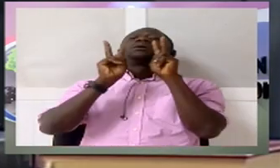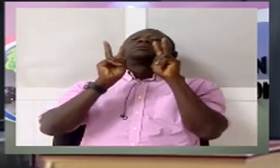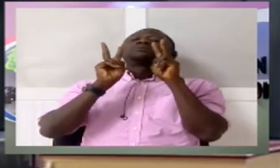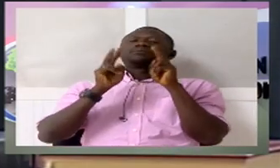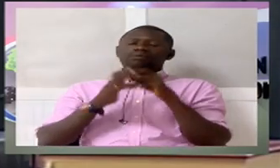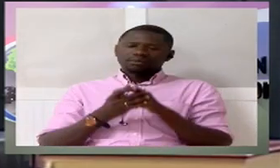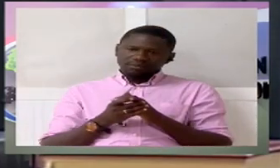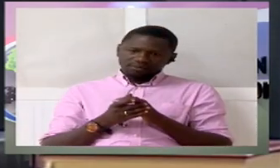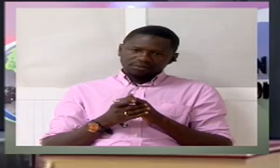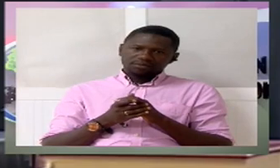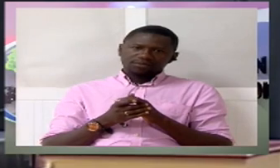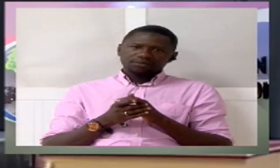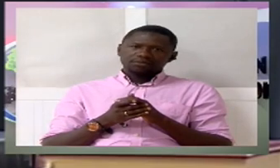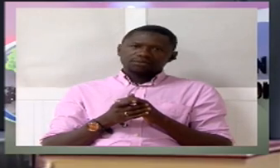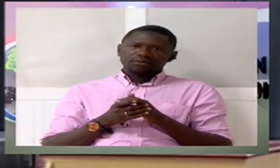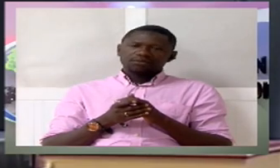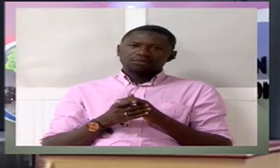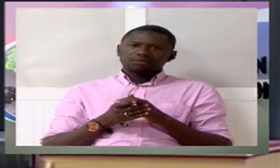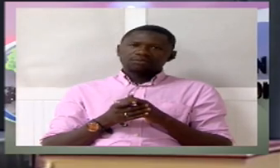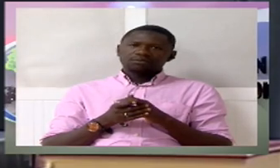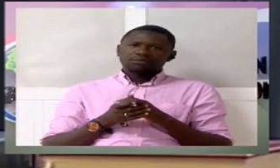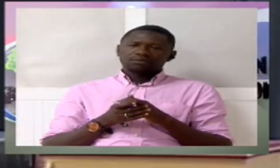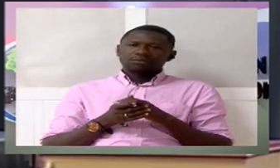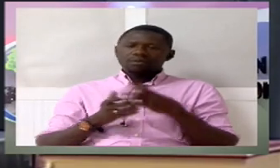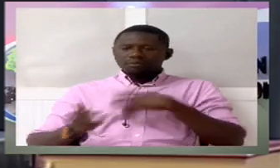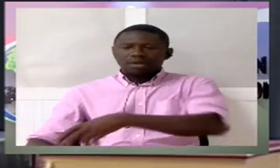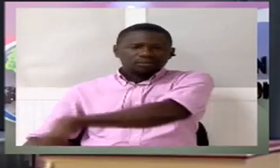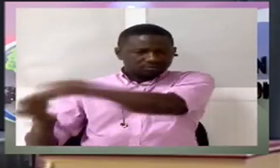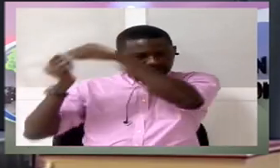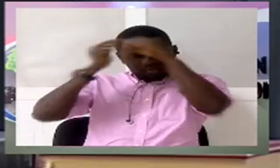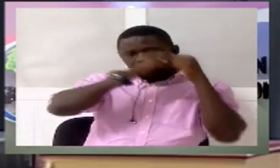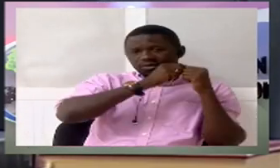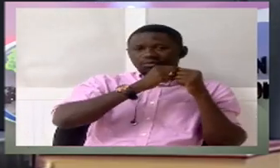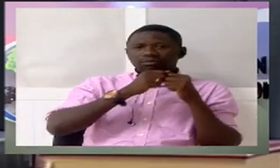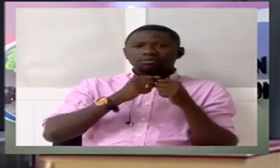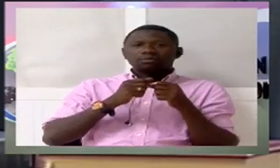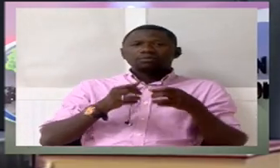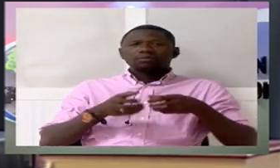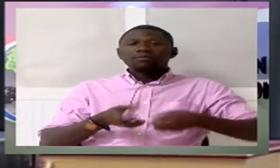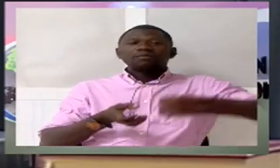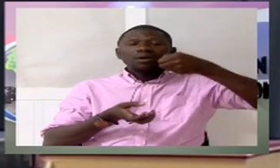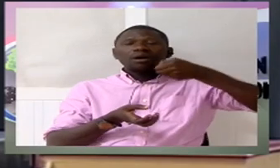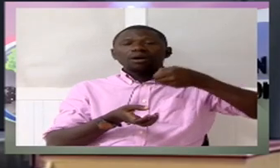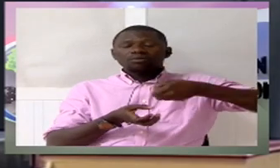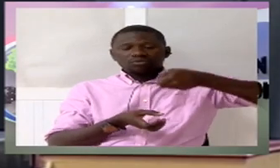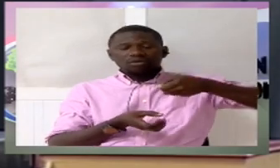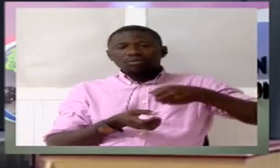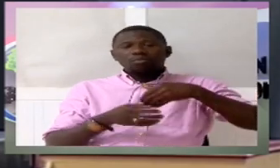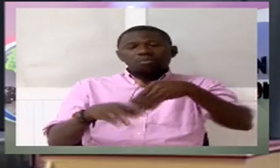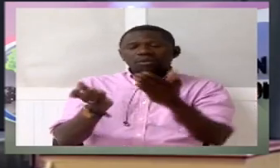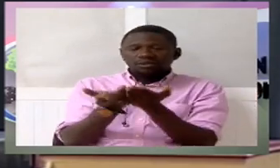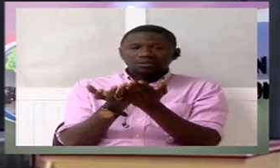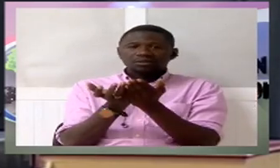time I raised up my head. Na darabo. My blanket. Na flaso. My flask. Na bolol.